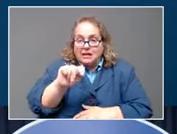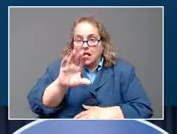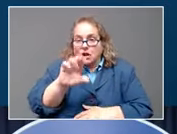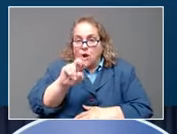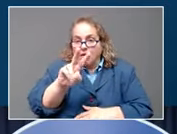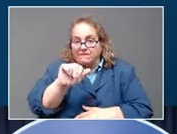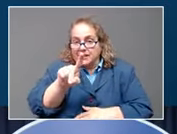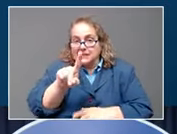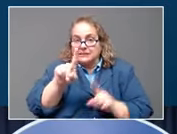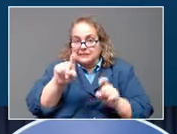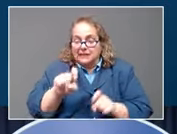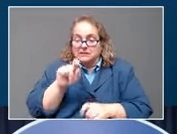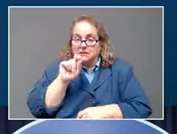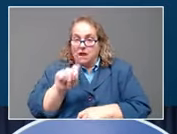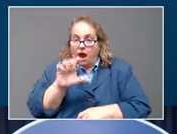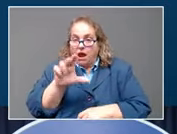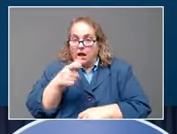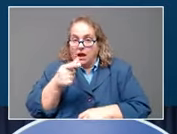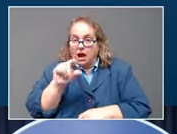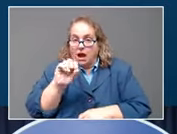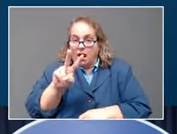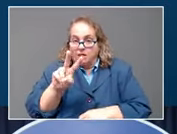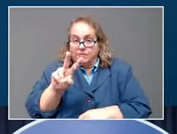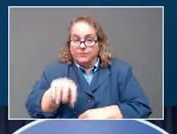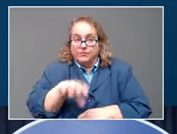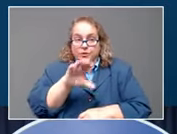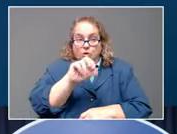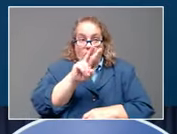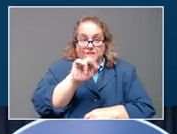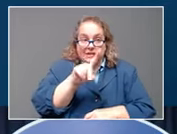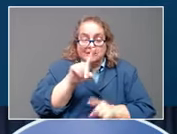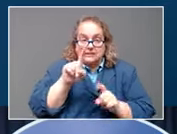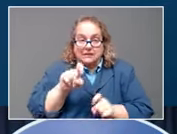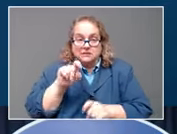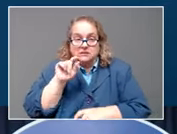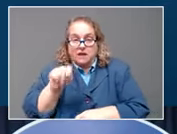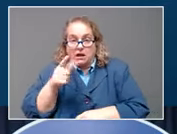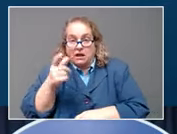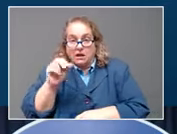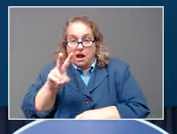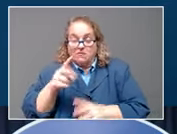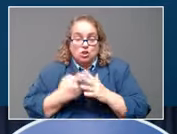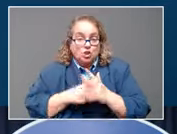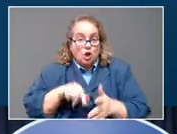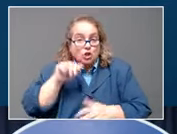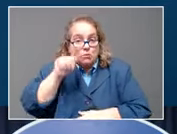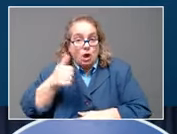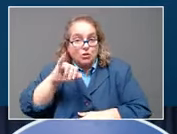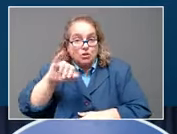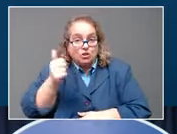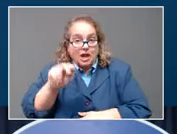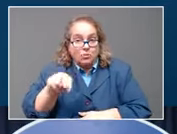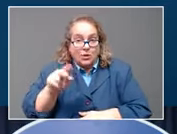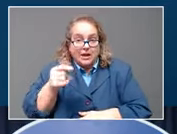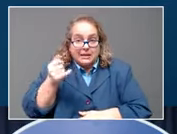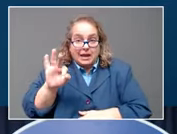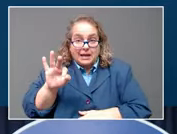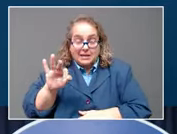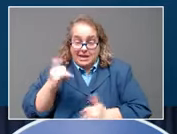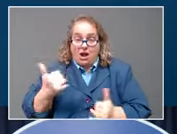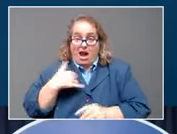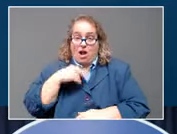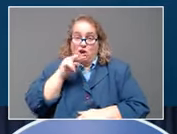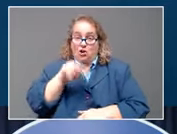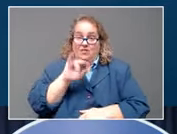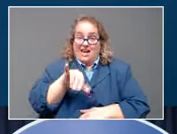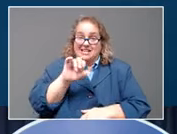covidtests.gov. So it's covidtests.gov, and it's up in the top left there, starting tomorrow, January 19th. Now, I looked at the site this